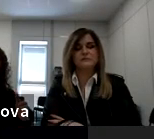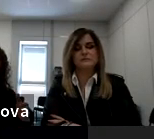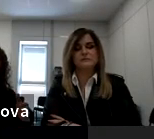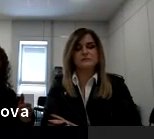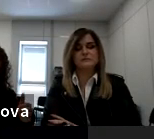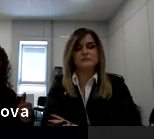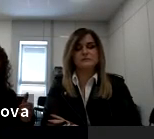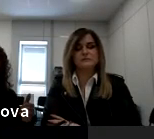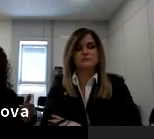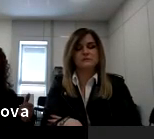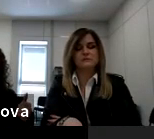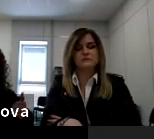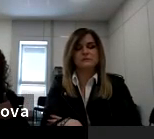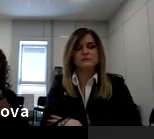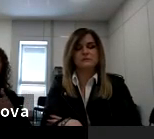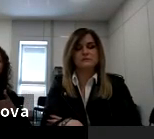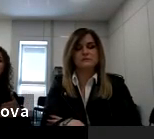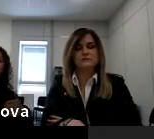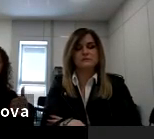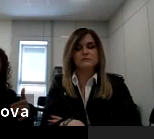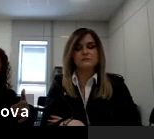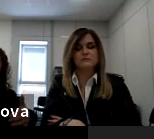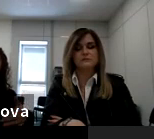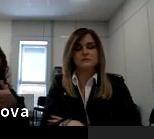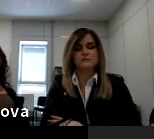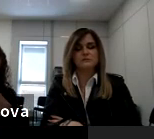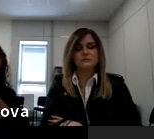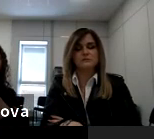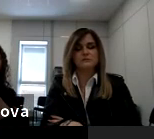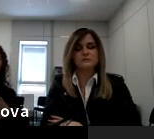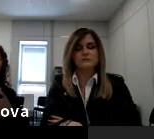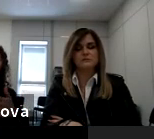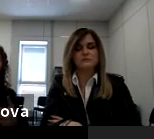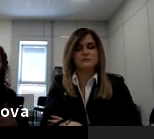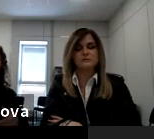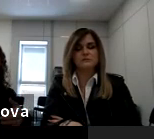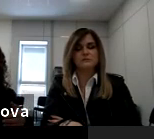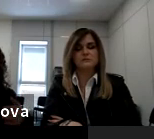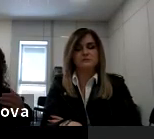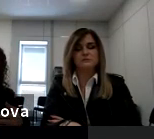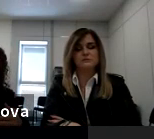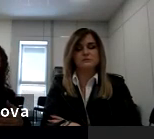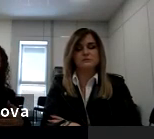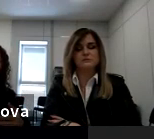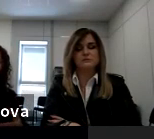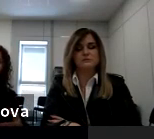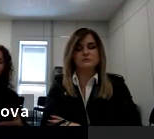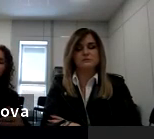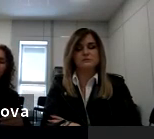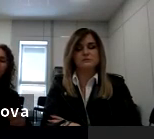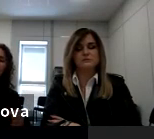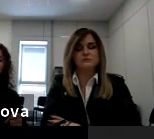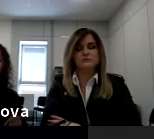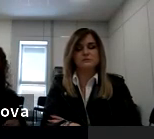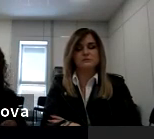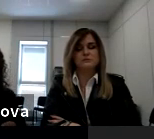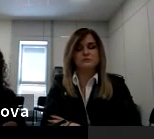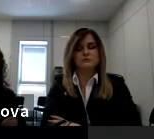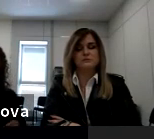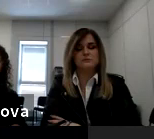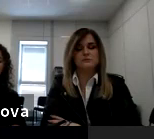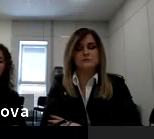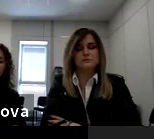build another building around it to preserve, to save this building, old building.